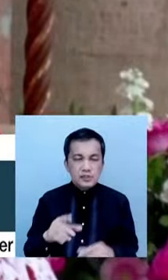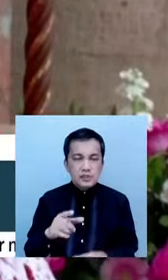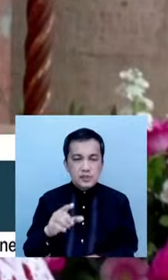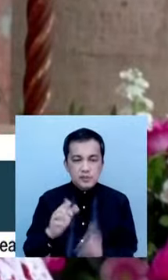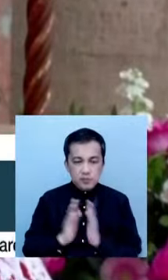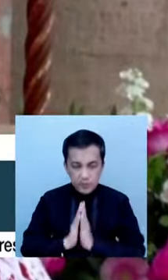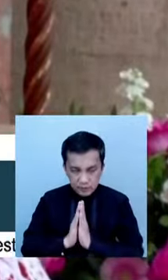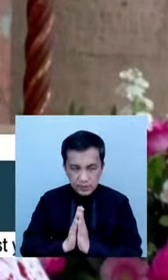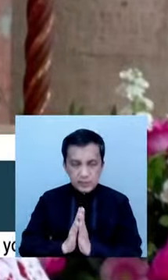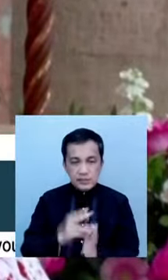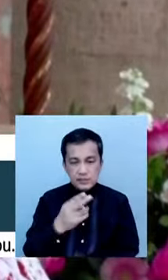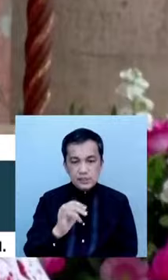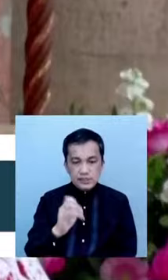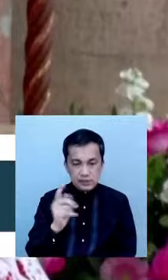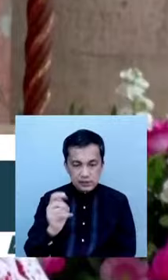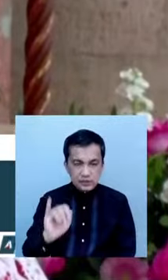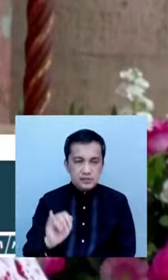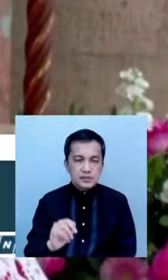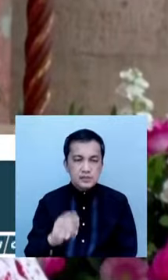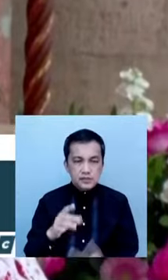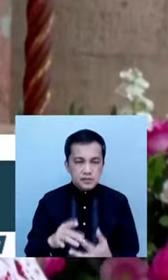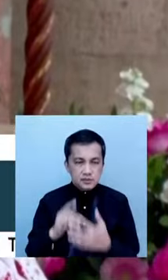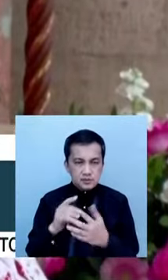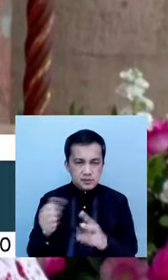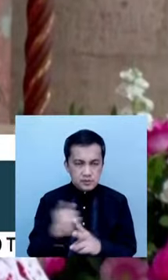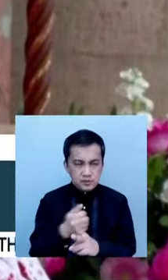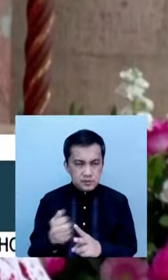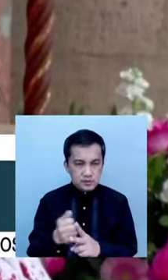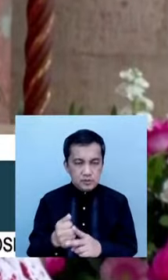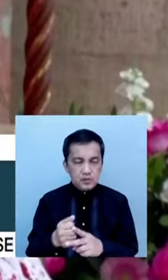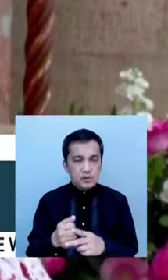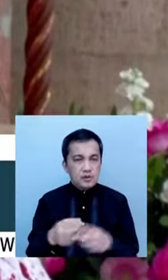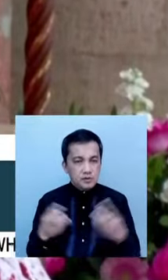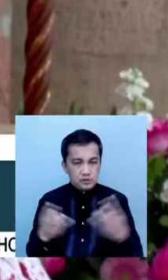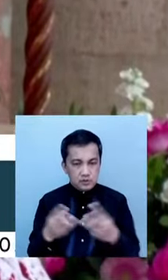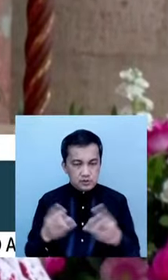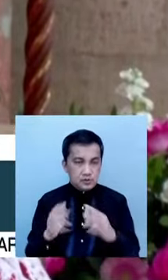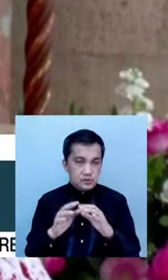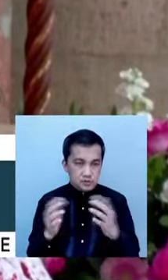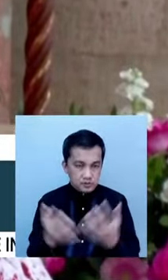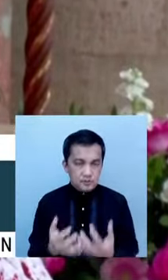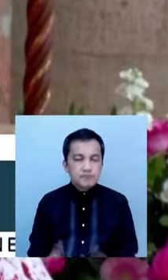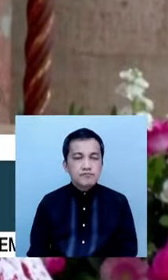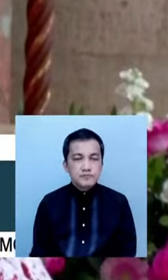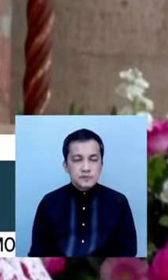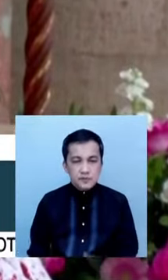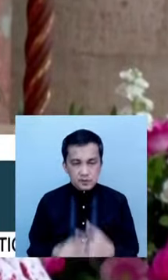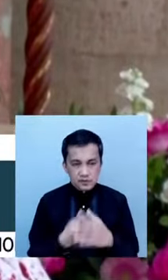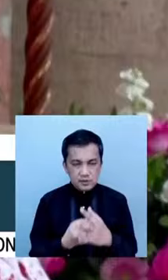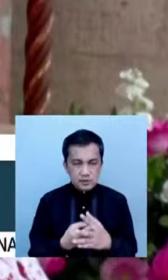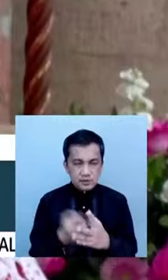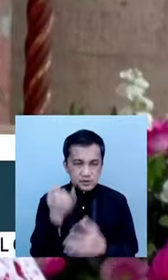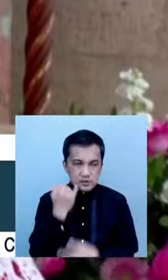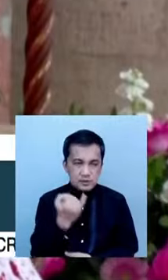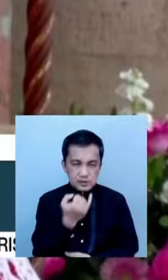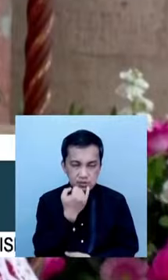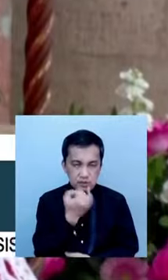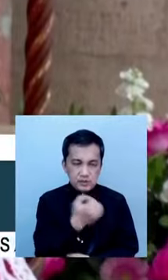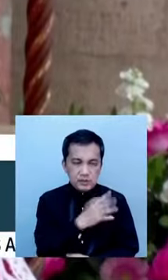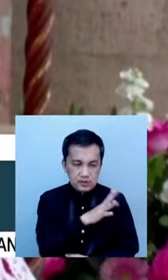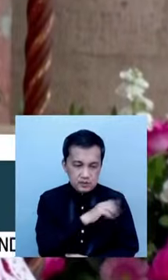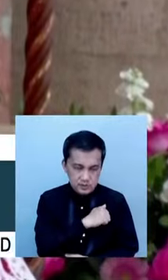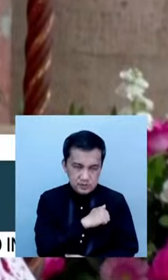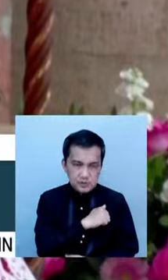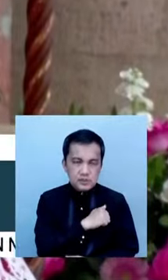My thoughts go especially to the victims of the many conflicts worldwide, beginning with those in Israel and Palestine, and in